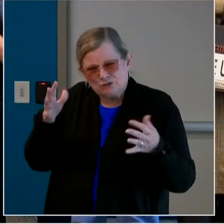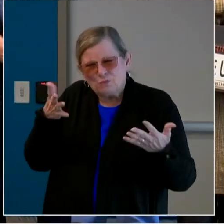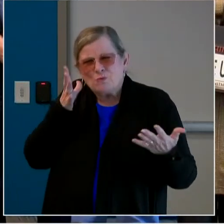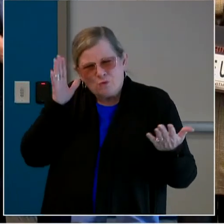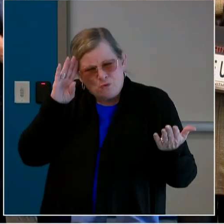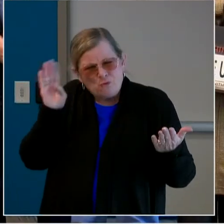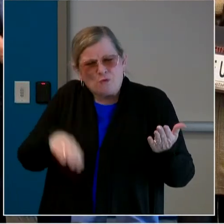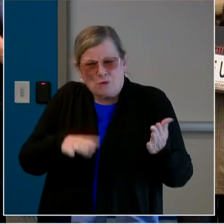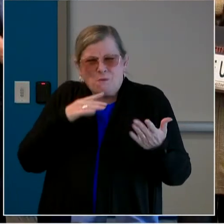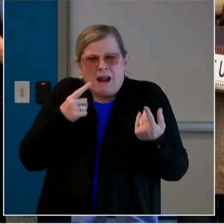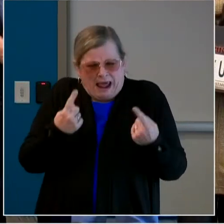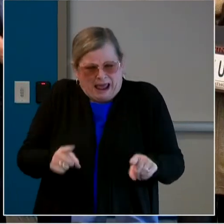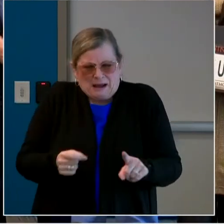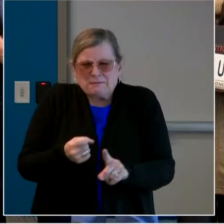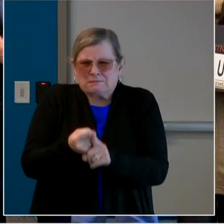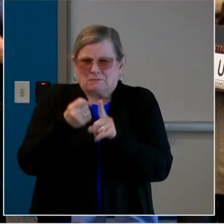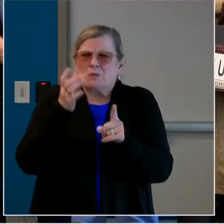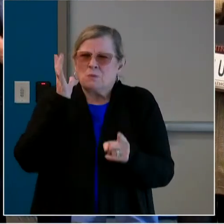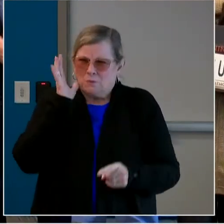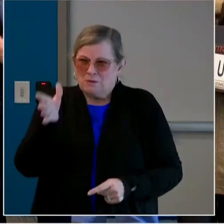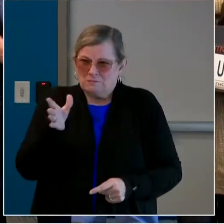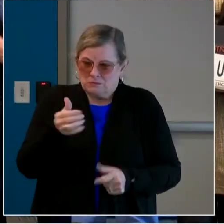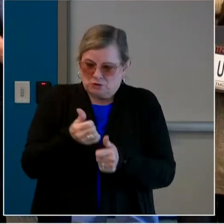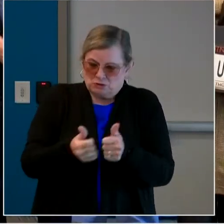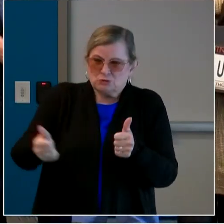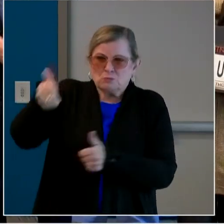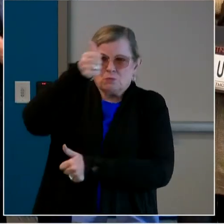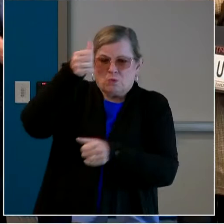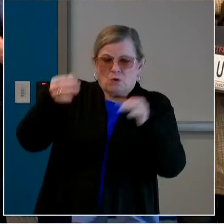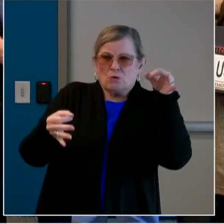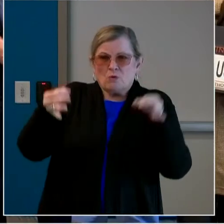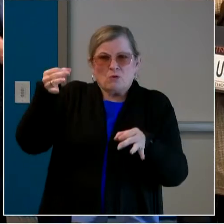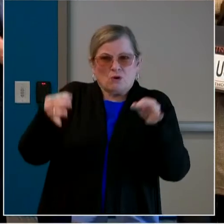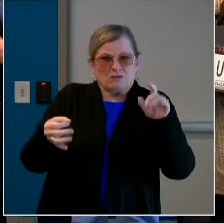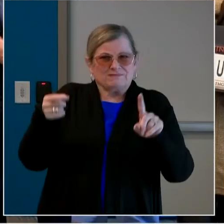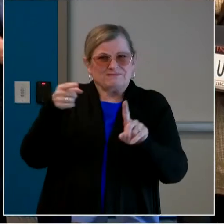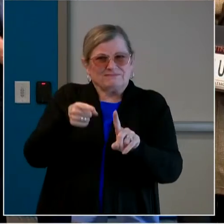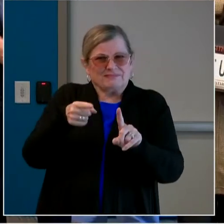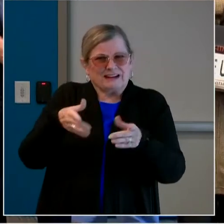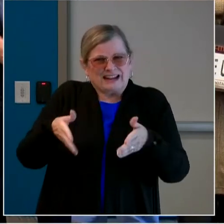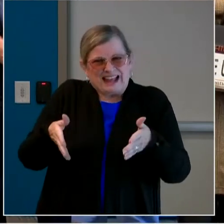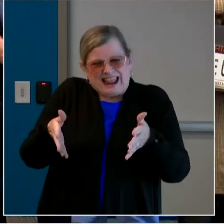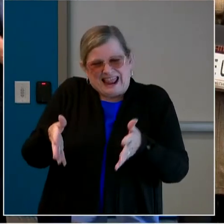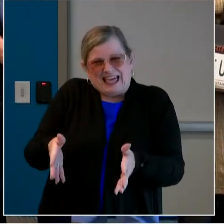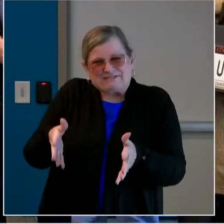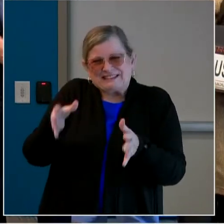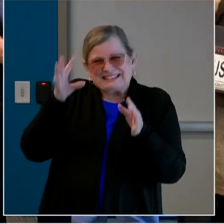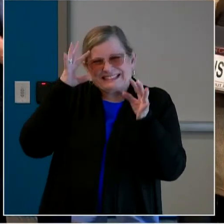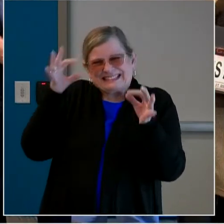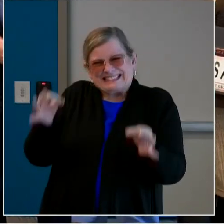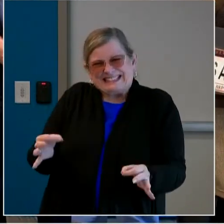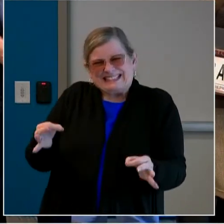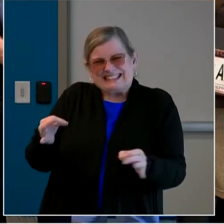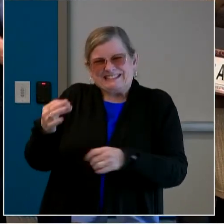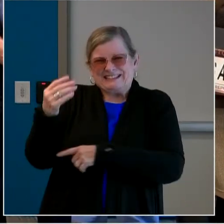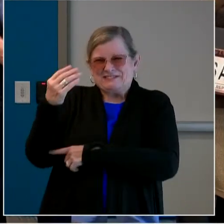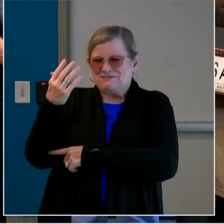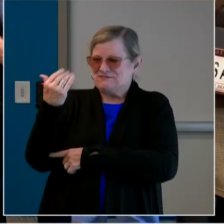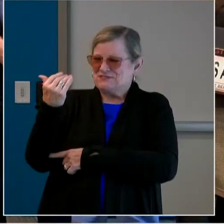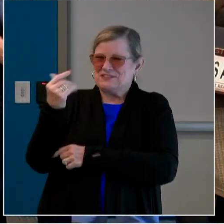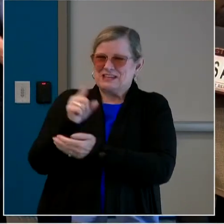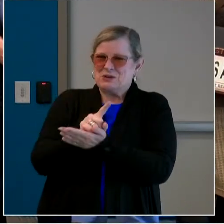because the Supreme Court left intact a 15-week abortion